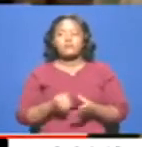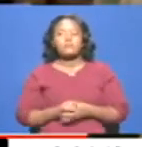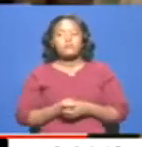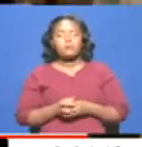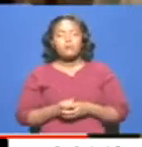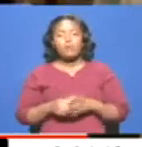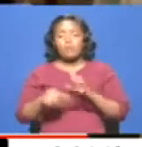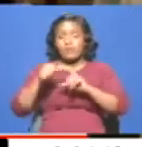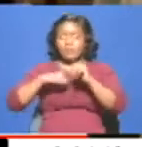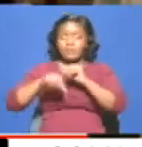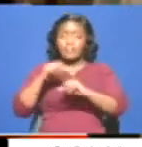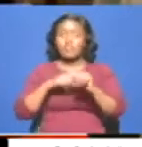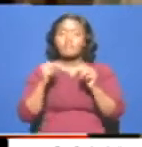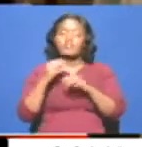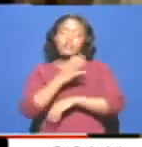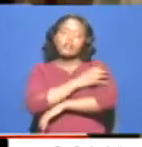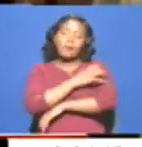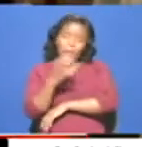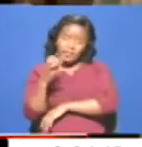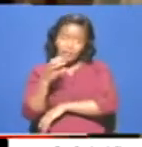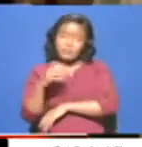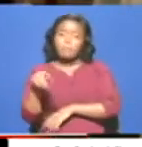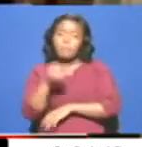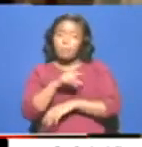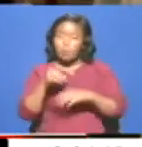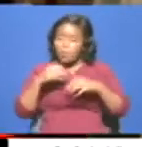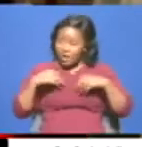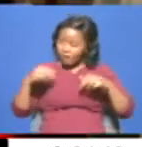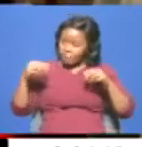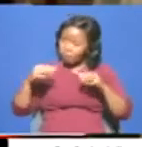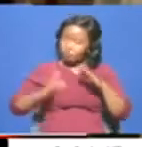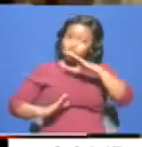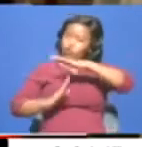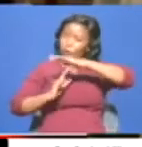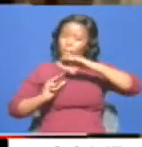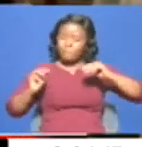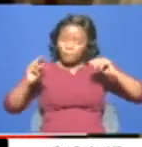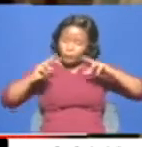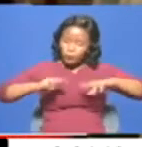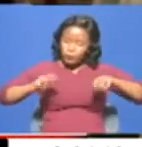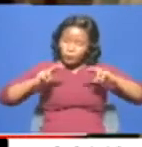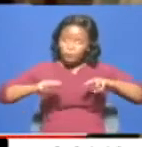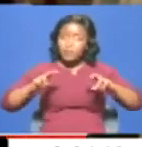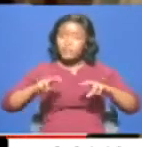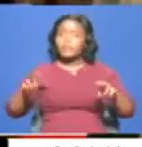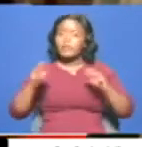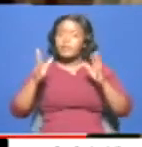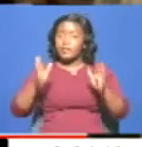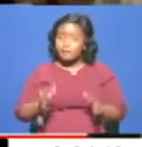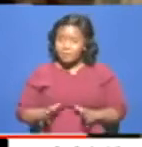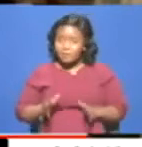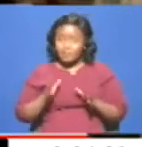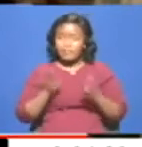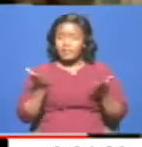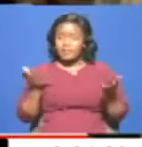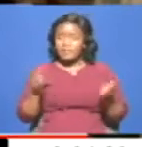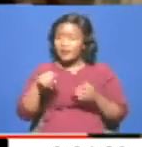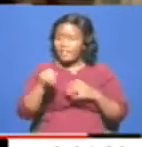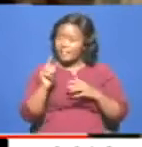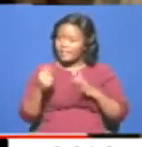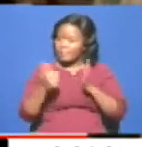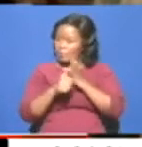Scientific capacity. We have researchers of very high level. We have scientists. So this is not a challenge.